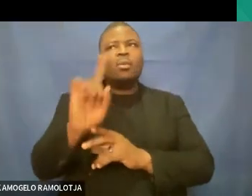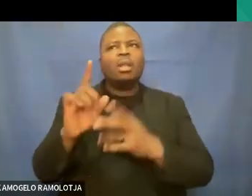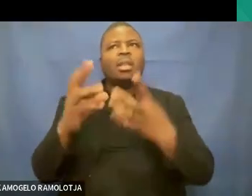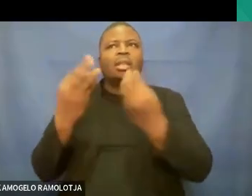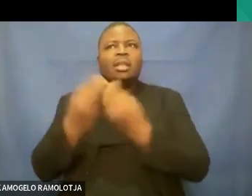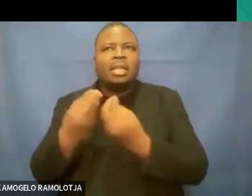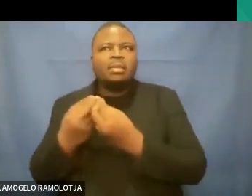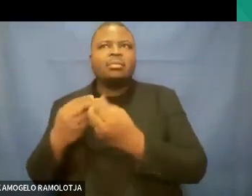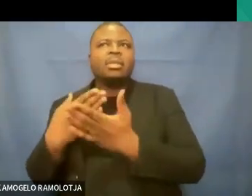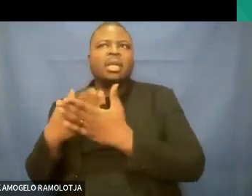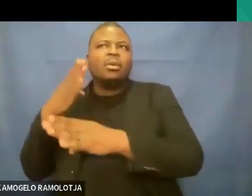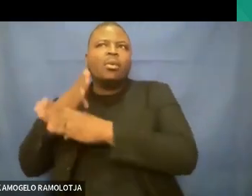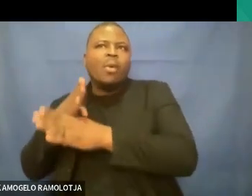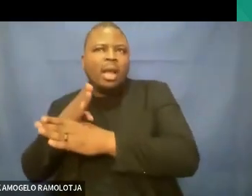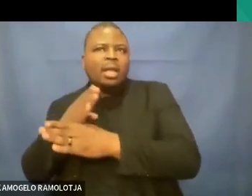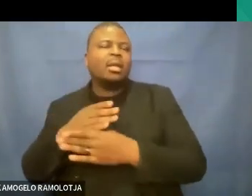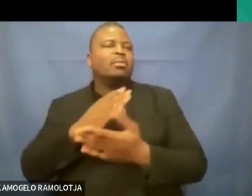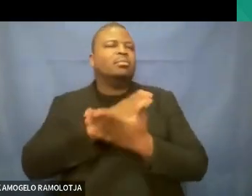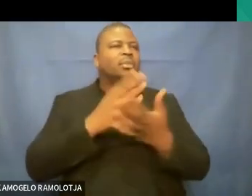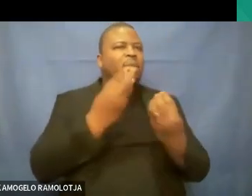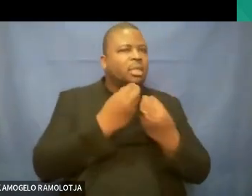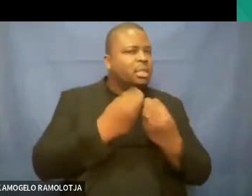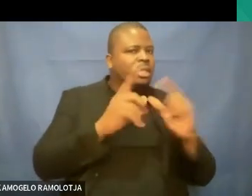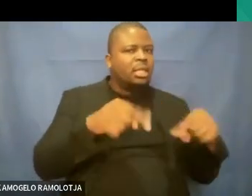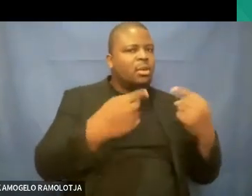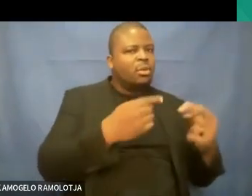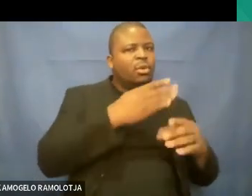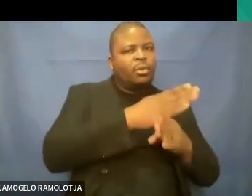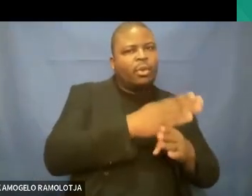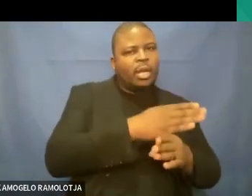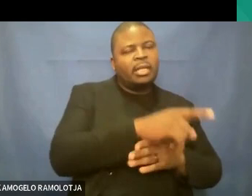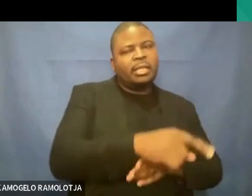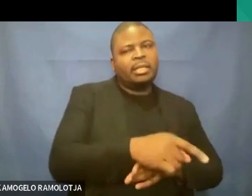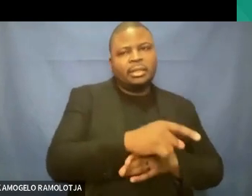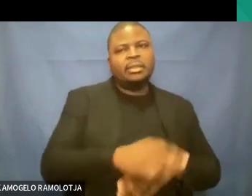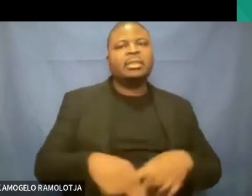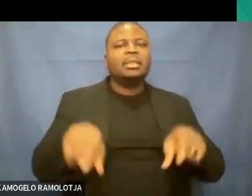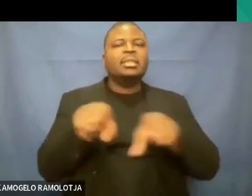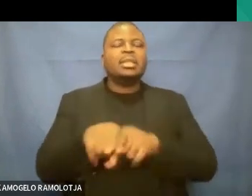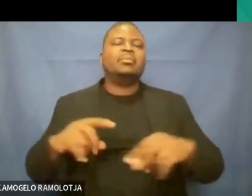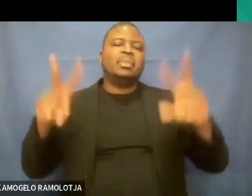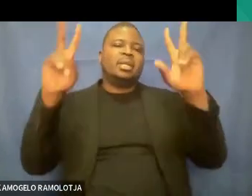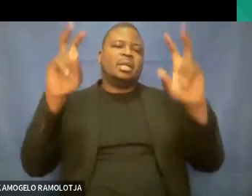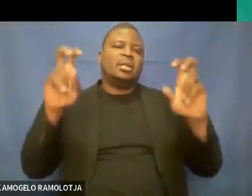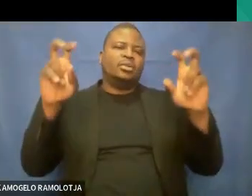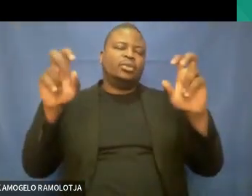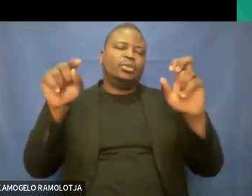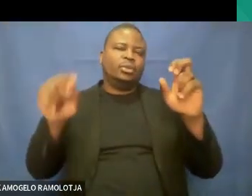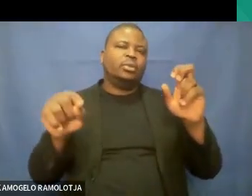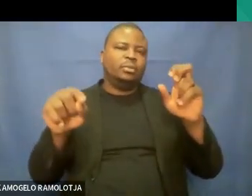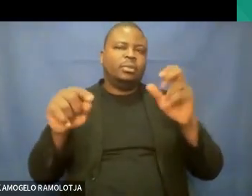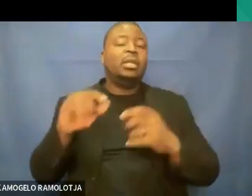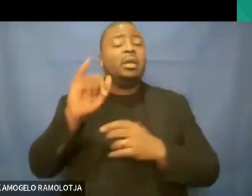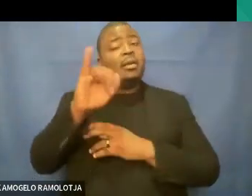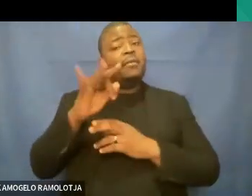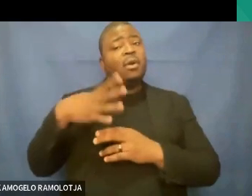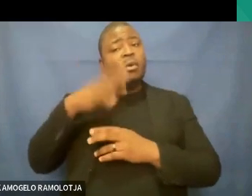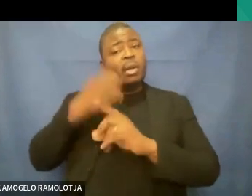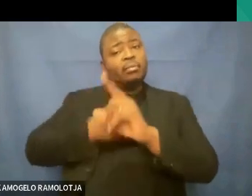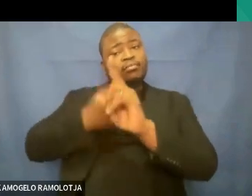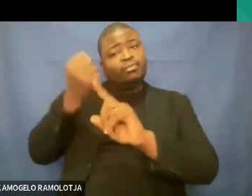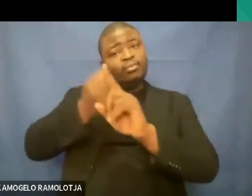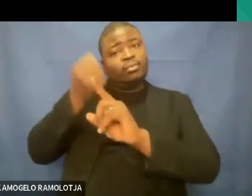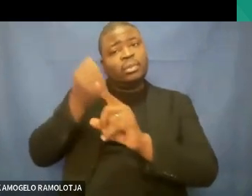within the programs that we developed. And also they talk about issues of if you want to advocate for policy